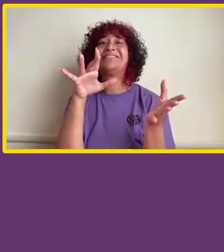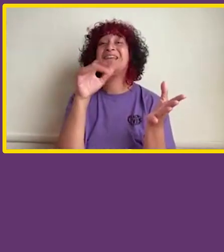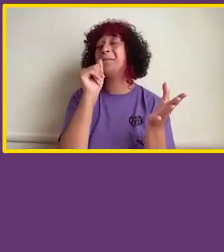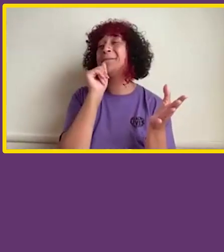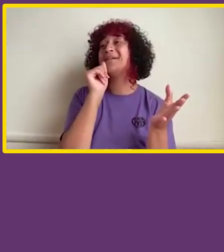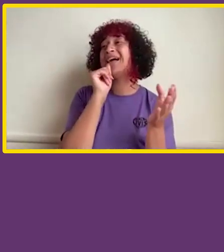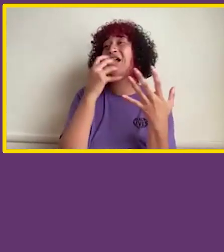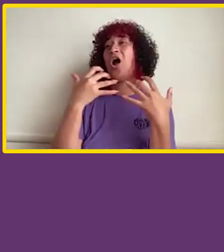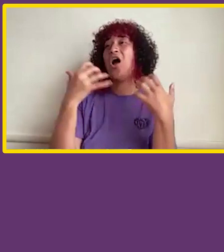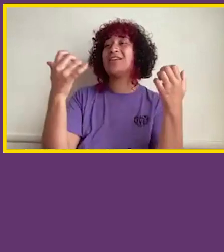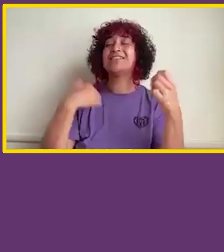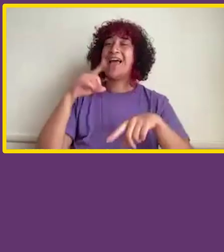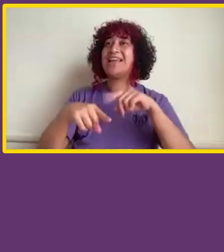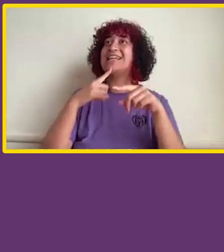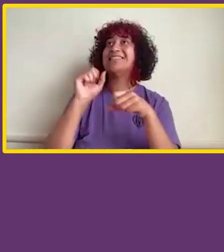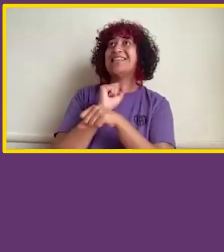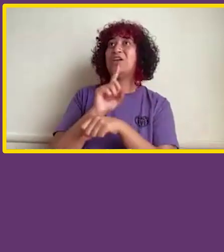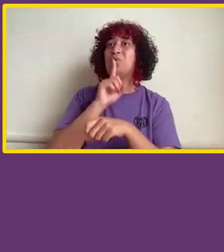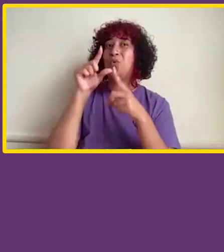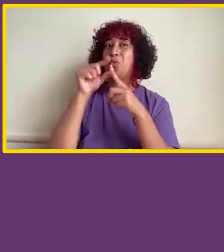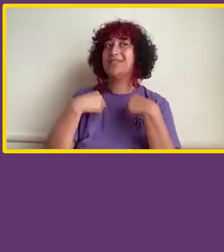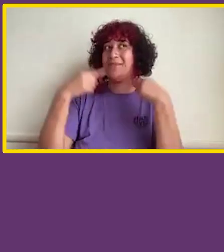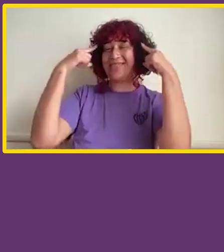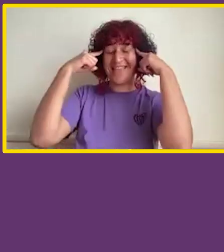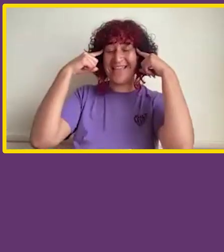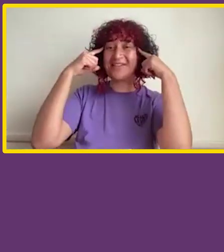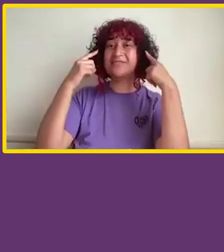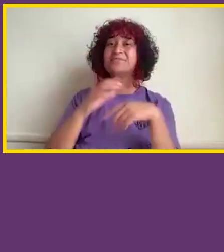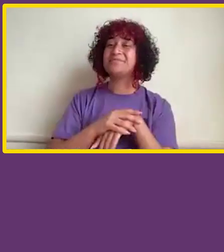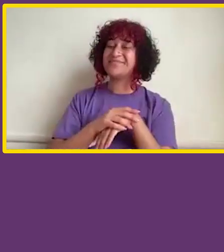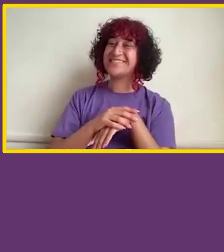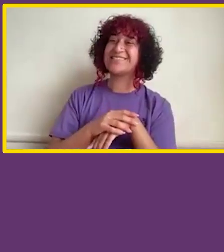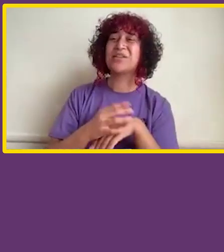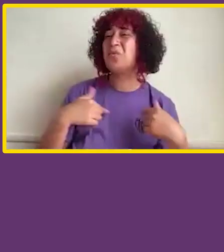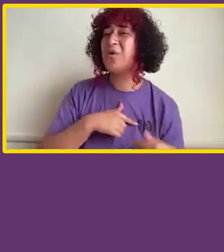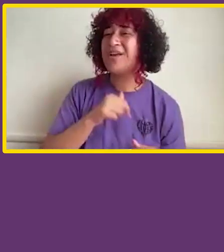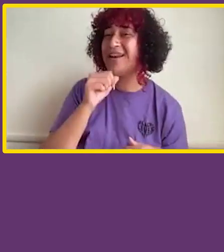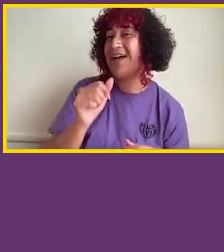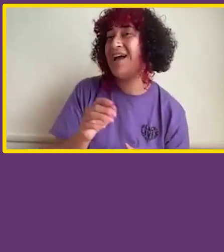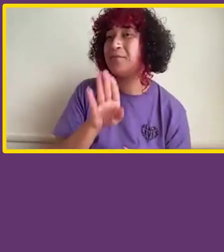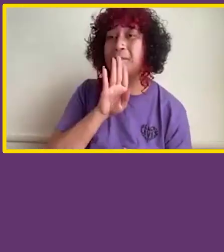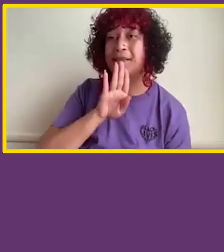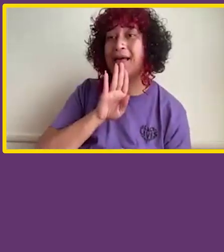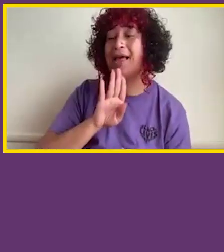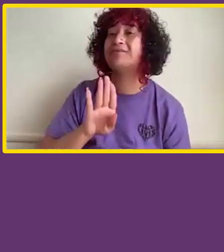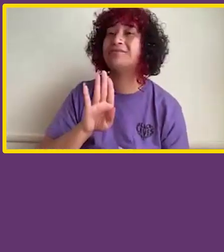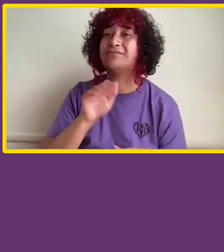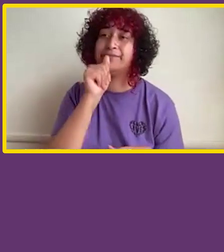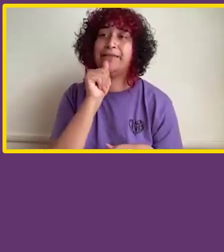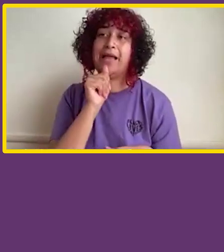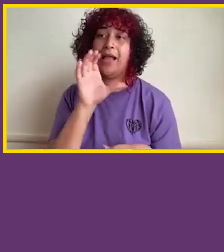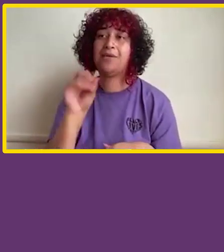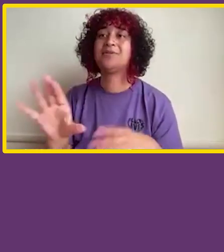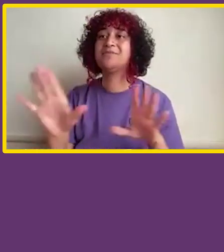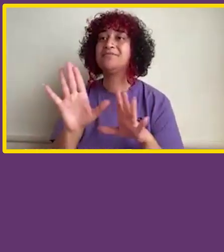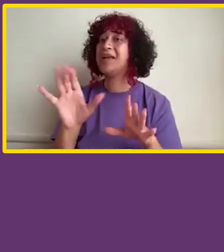say the words that I am actually thinking right now. So I'll just leave it to your imagination. Not in polite company. But what happened, I mean, I might even go there in Spanish,